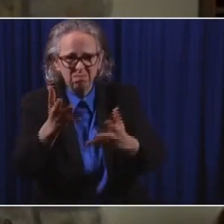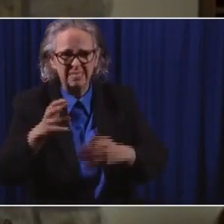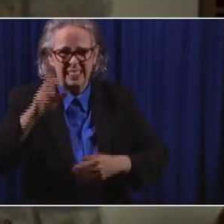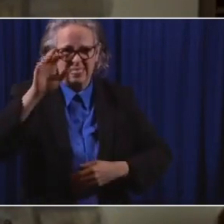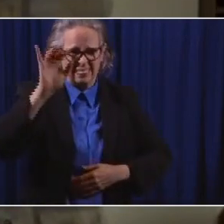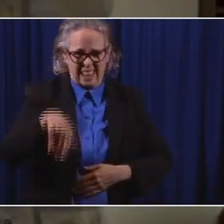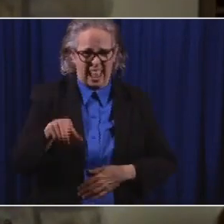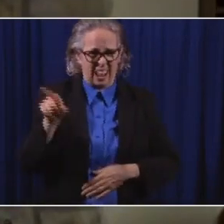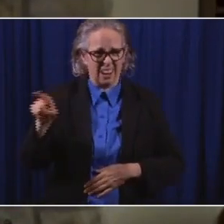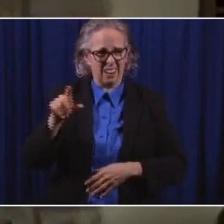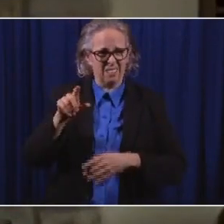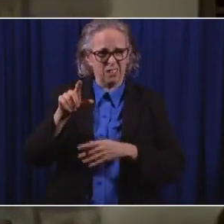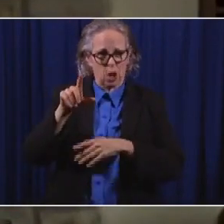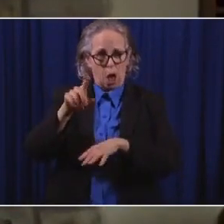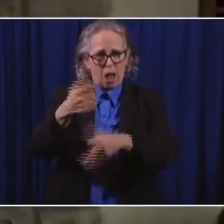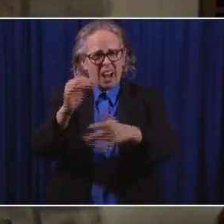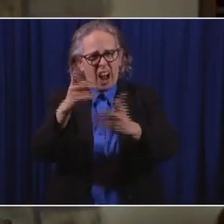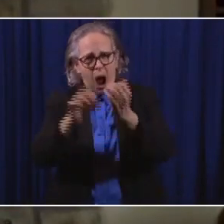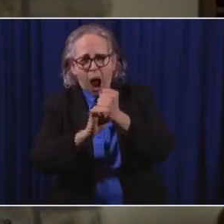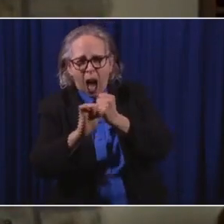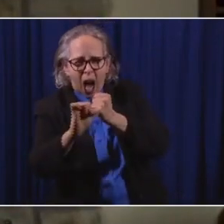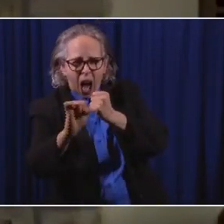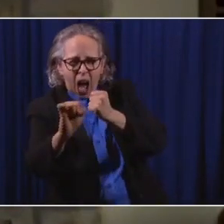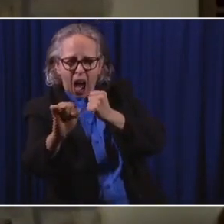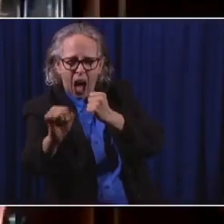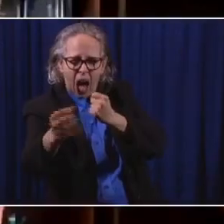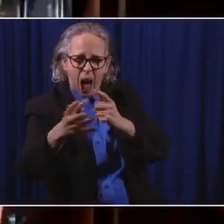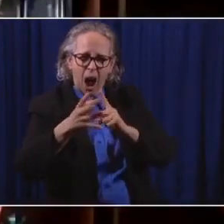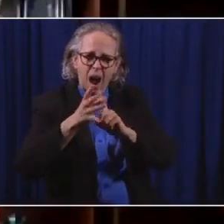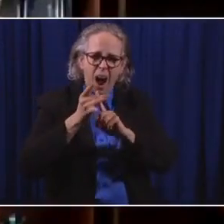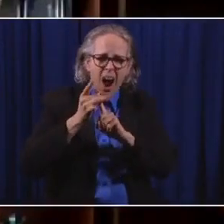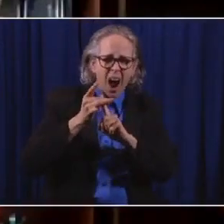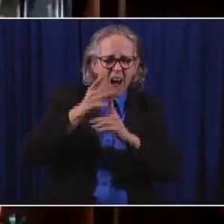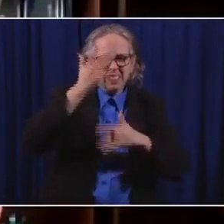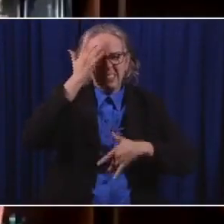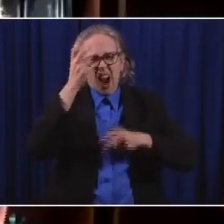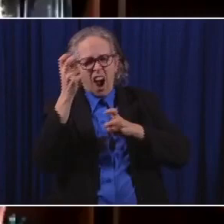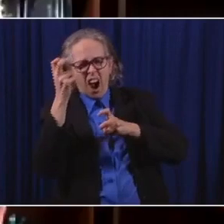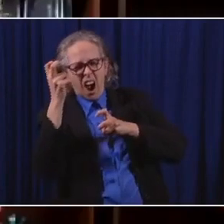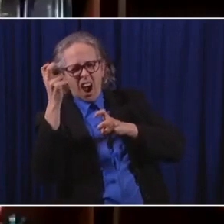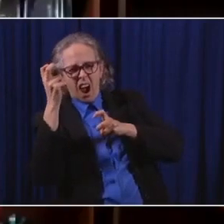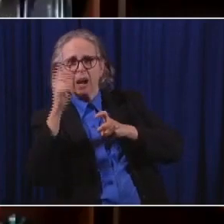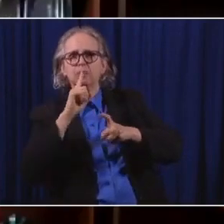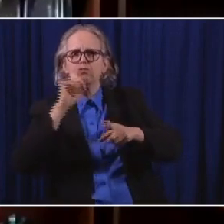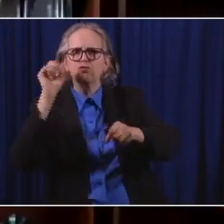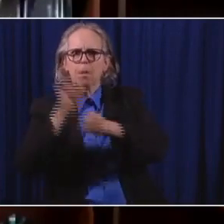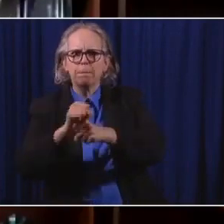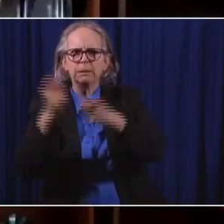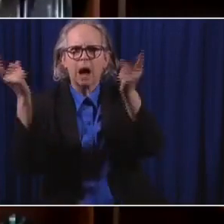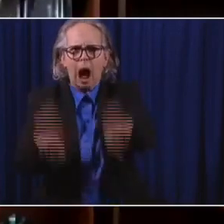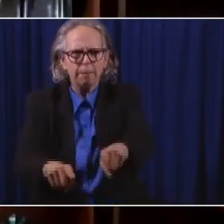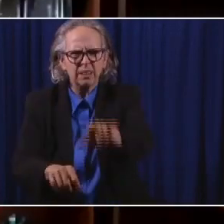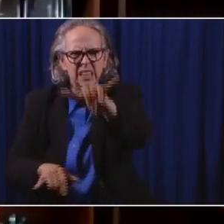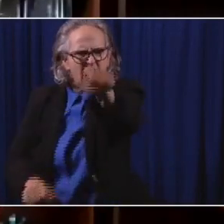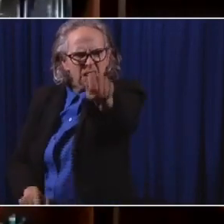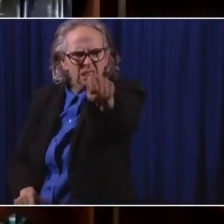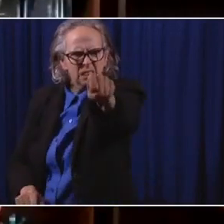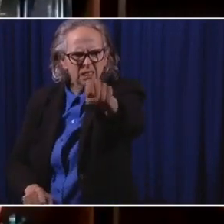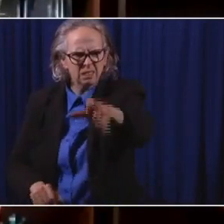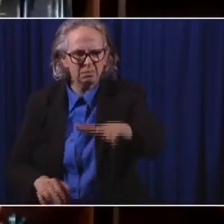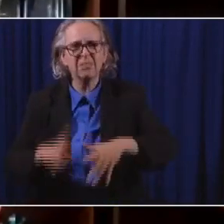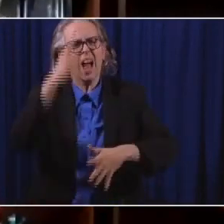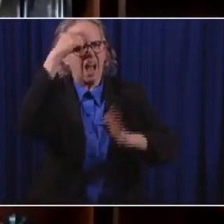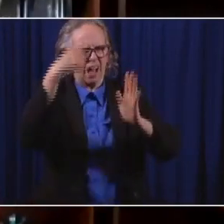very real. I think one of the things as we learn more about the virus is that the small percentage of people who get the virus, even